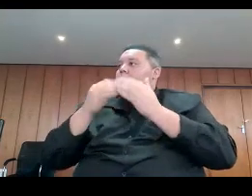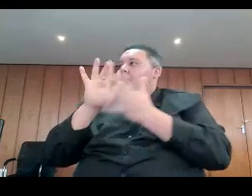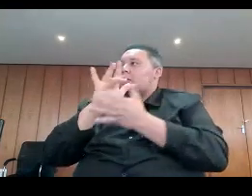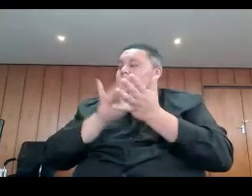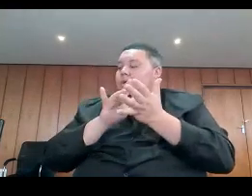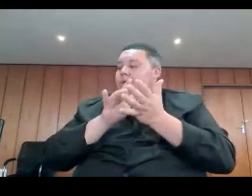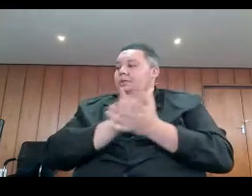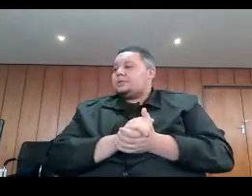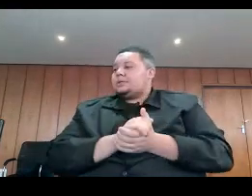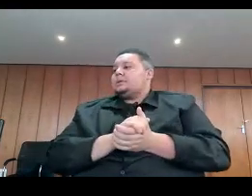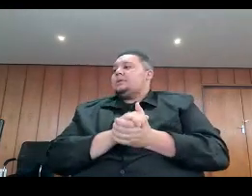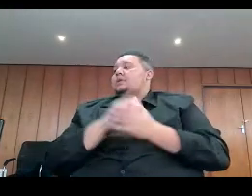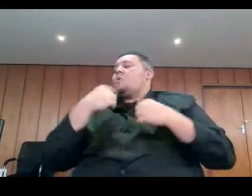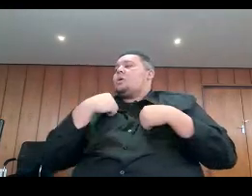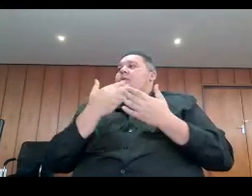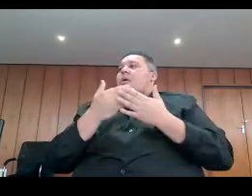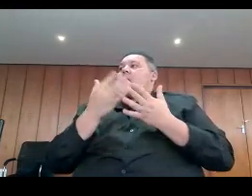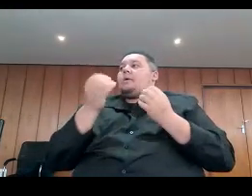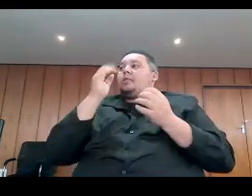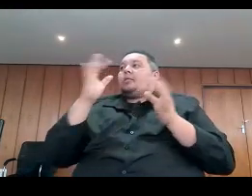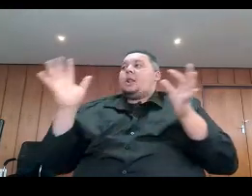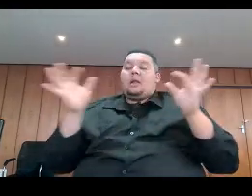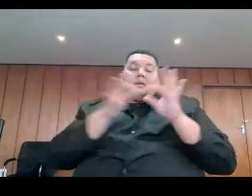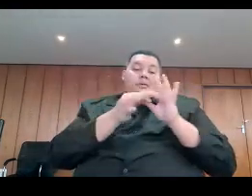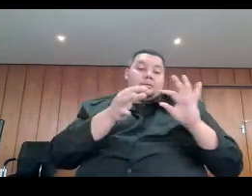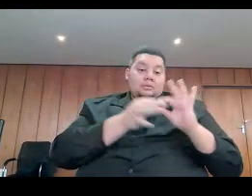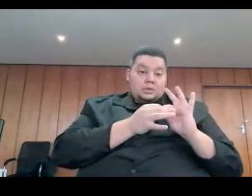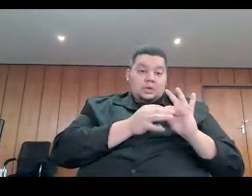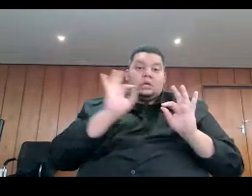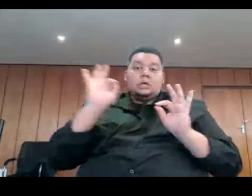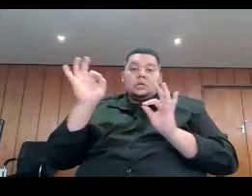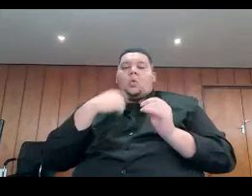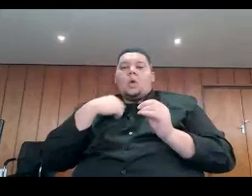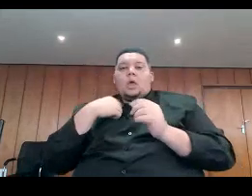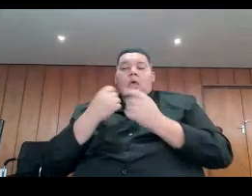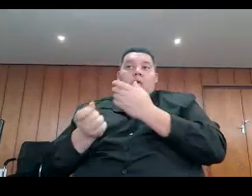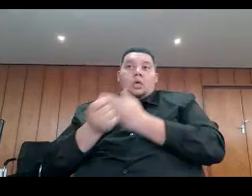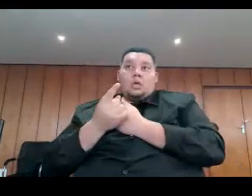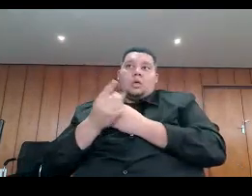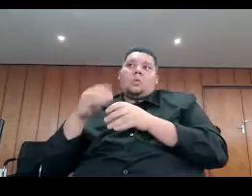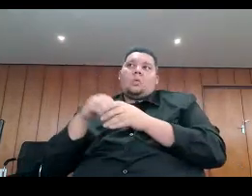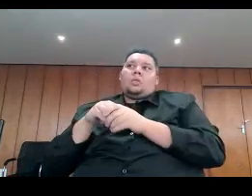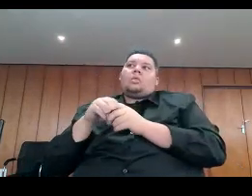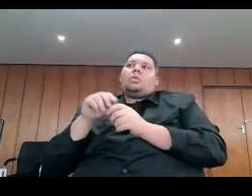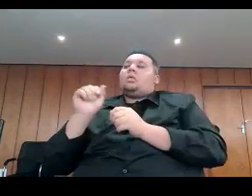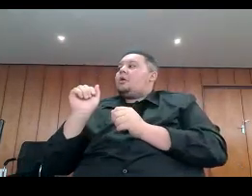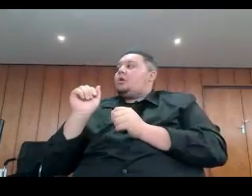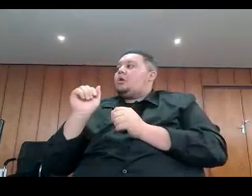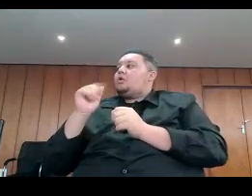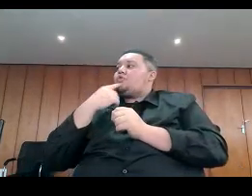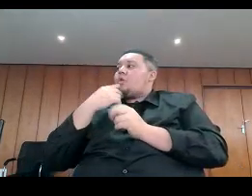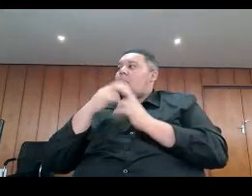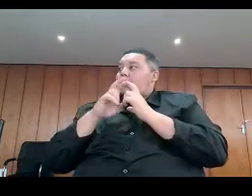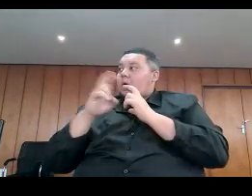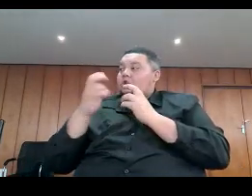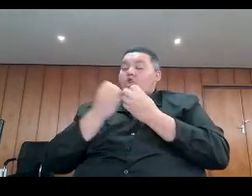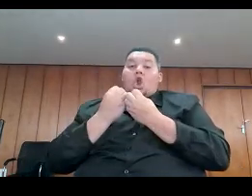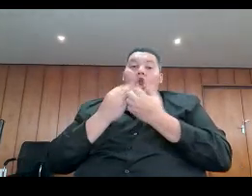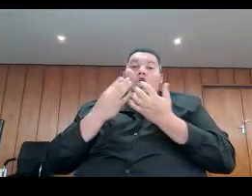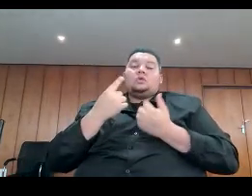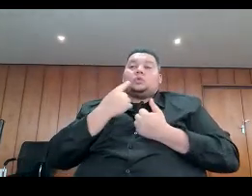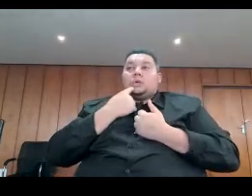facilities, to get that link, and that's what Liesel already had picked up with the red bars. There's a lot to be said